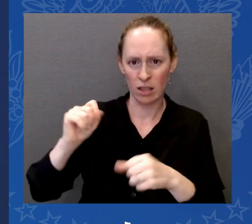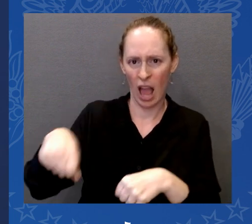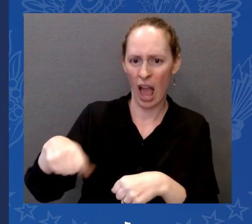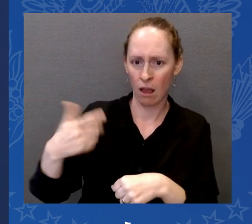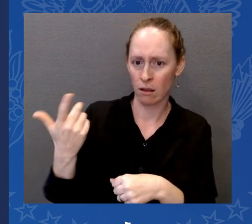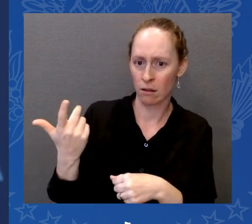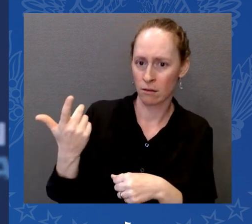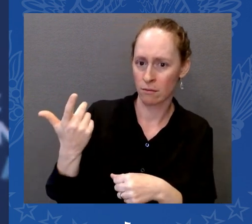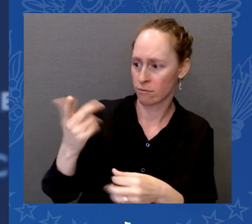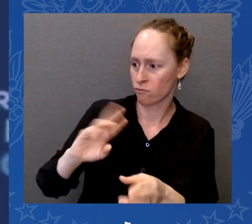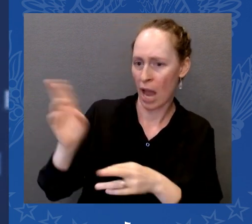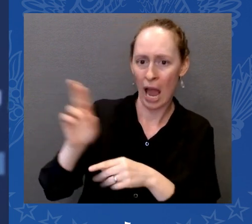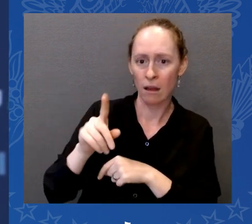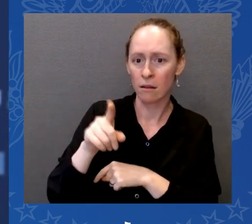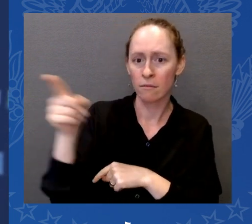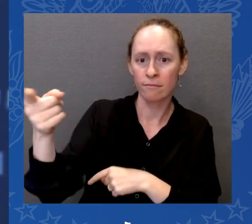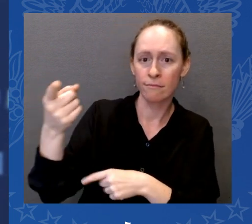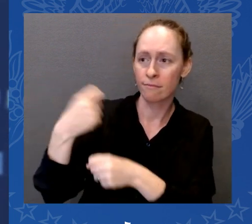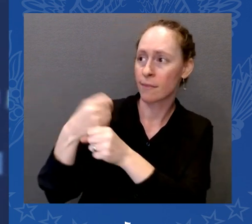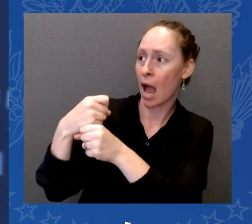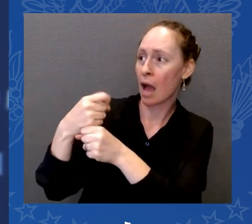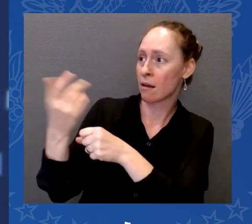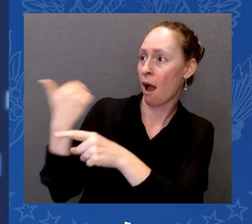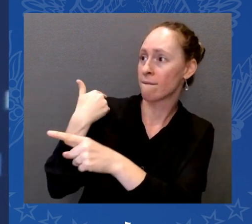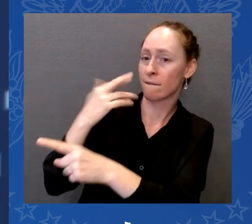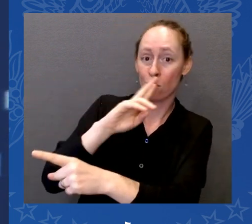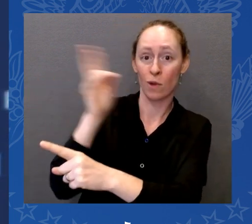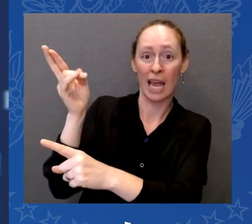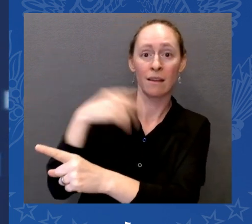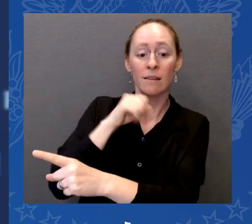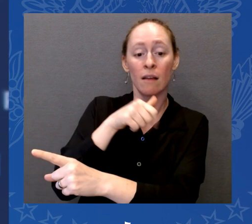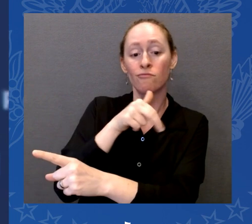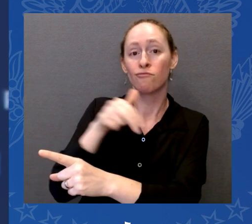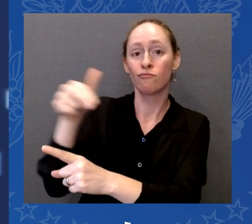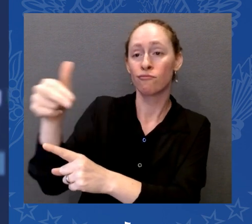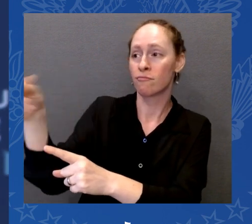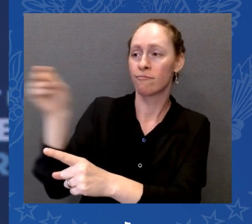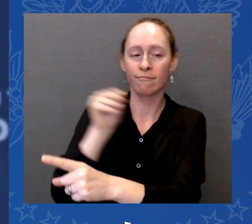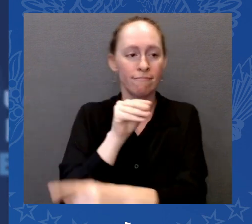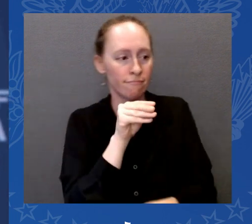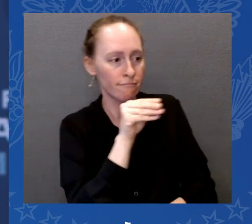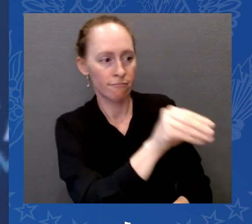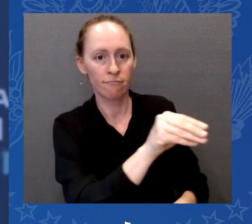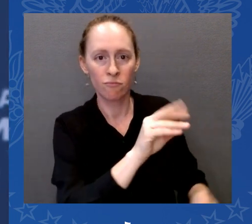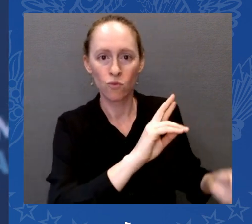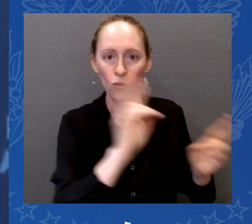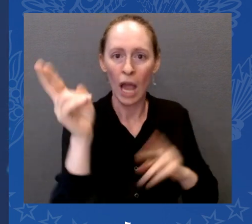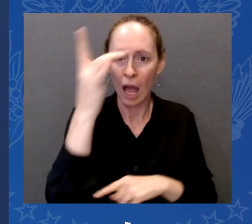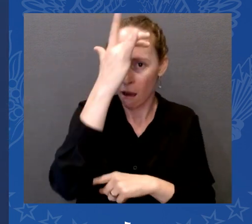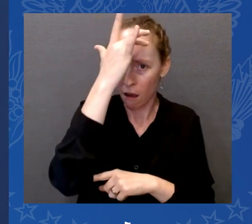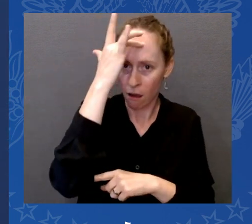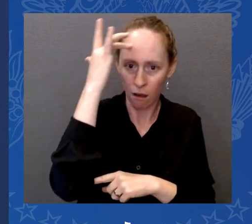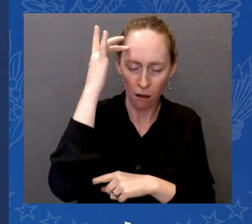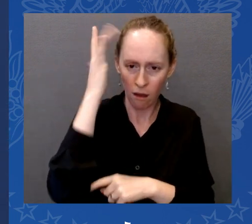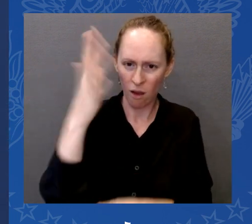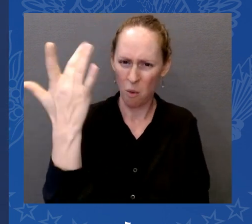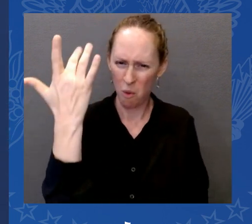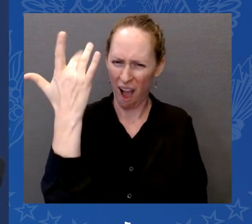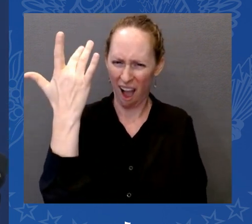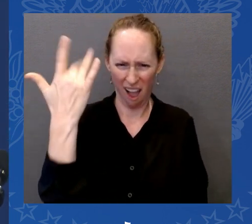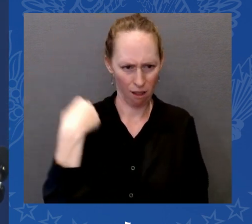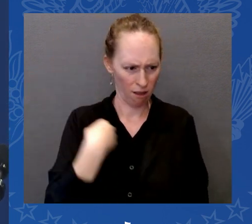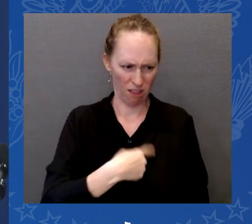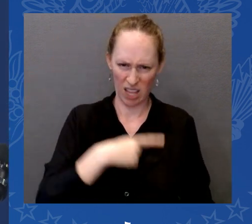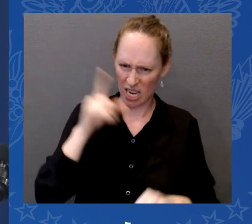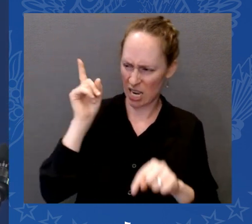is it written that the United States of America can't be the manufacturing capital of the world? Think about this. No, I mean